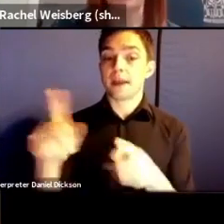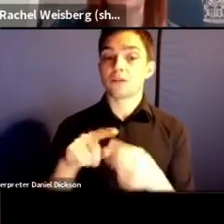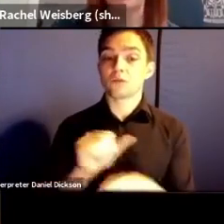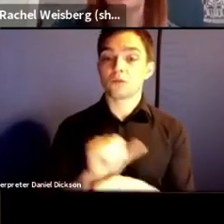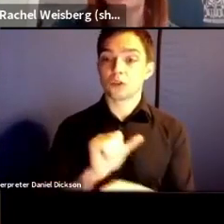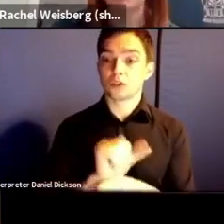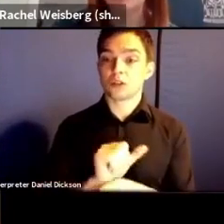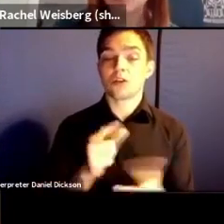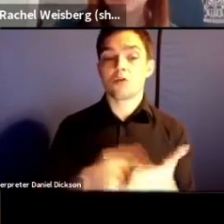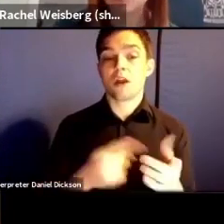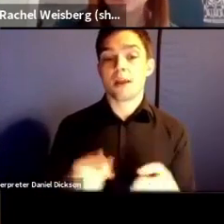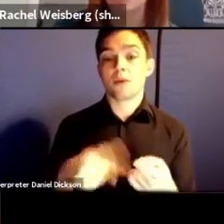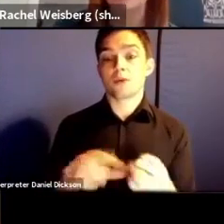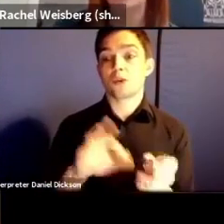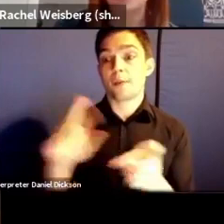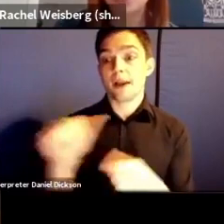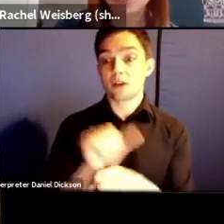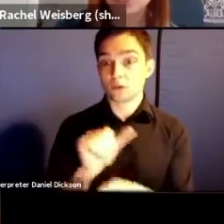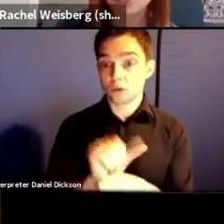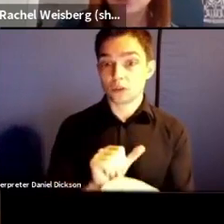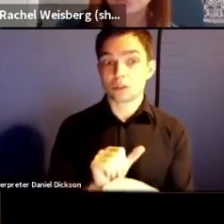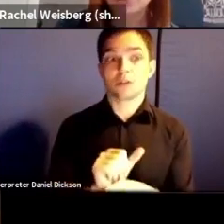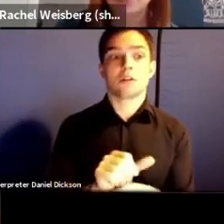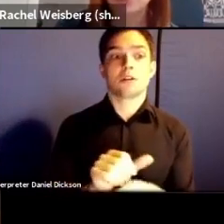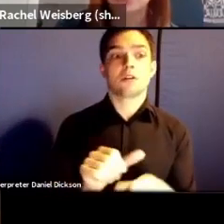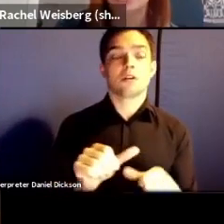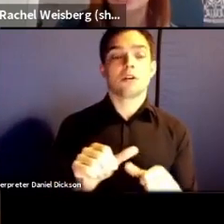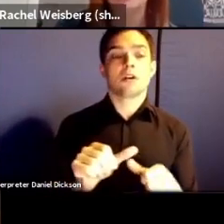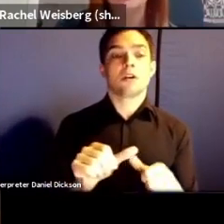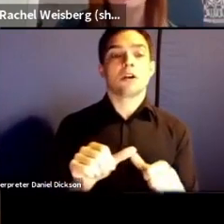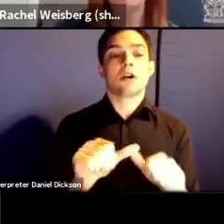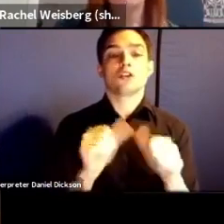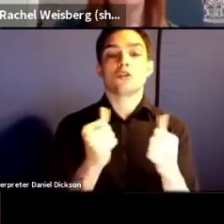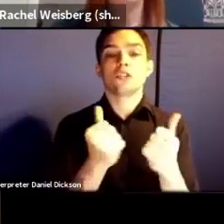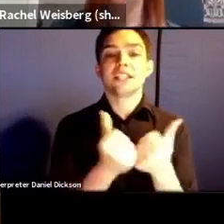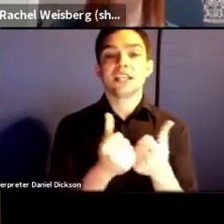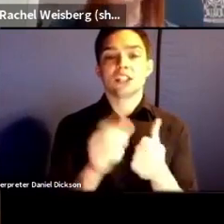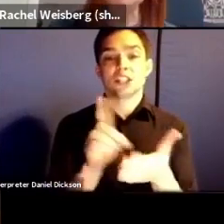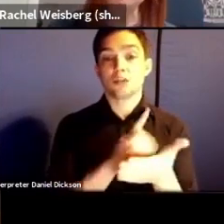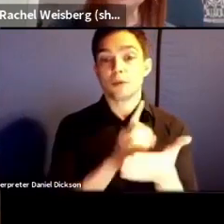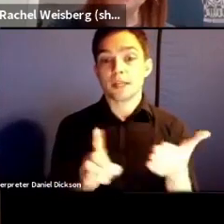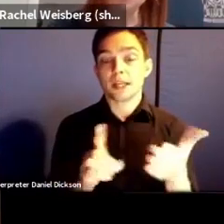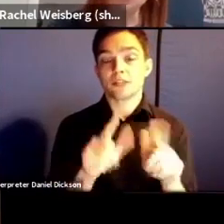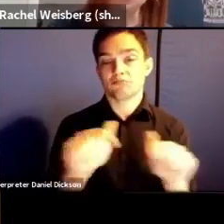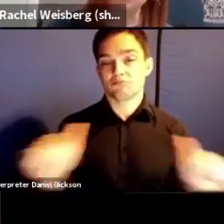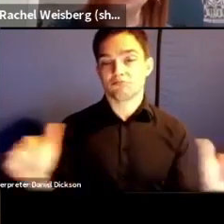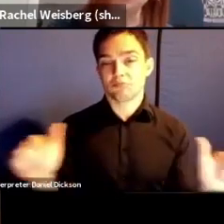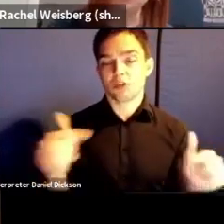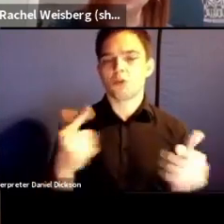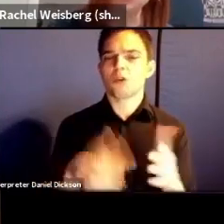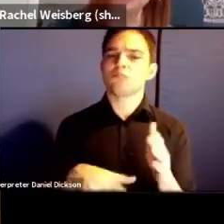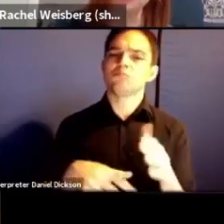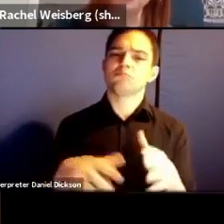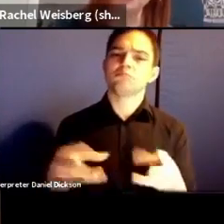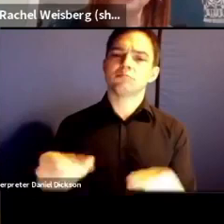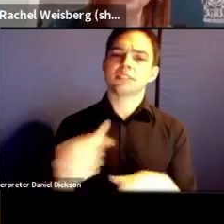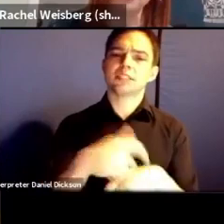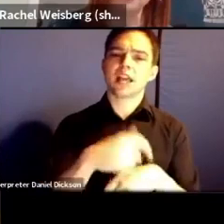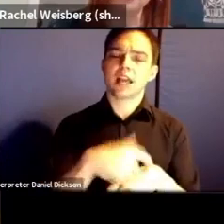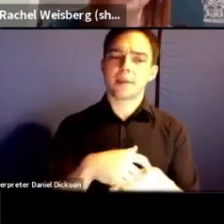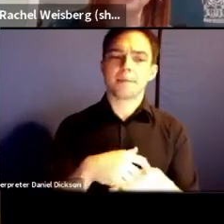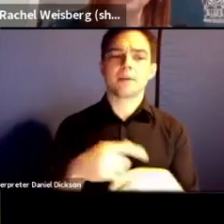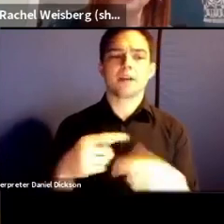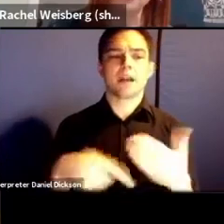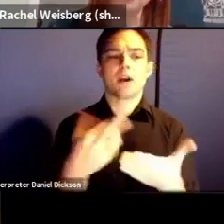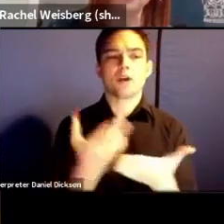what happens once you've returned to work and association discrimination. We'll spend some time going over resources, and then